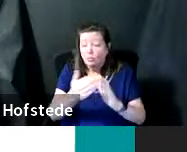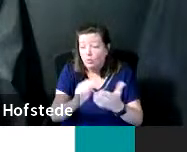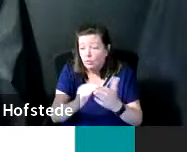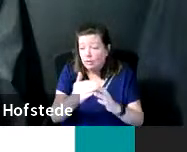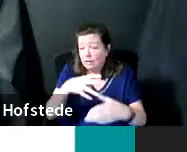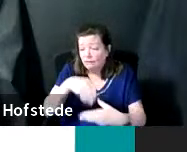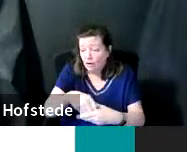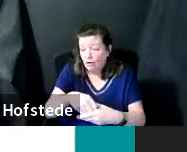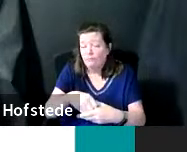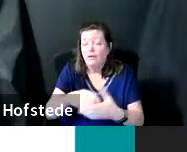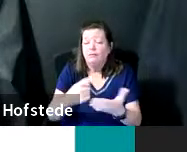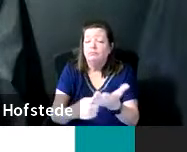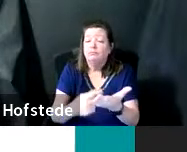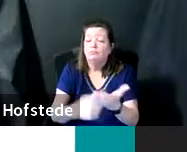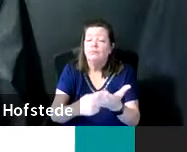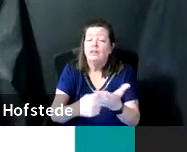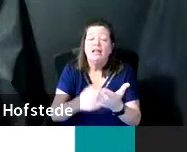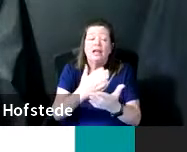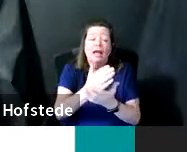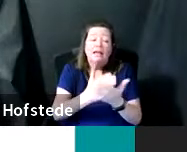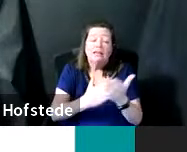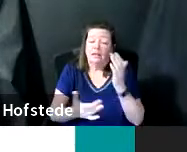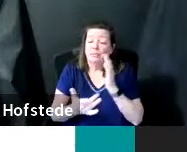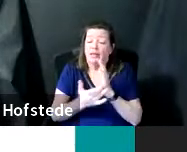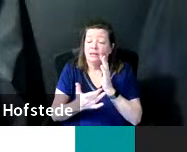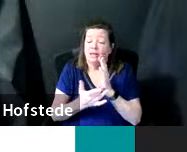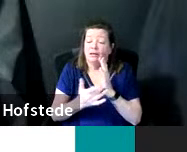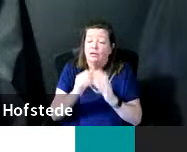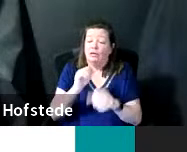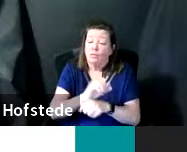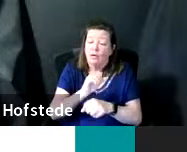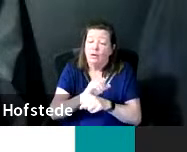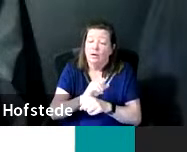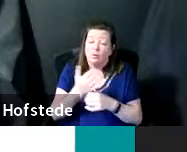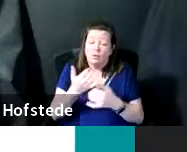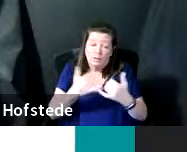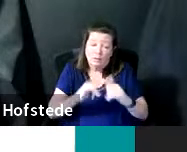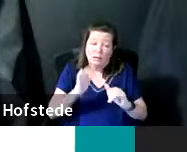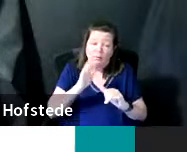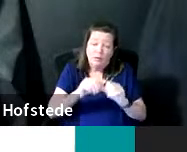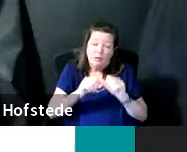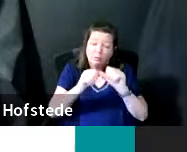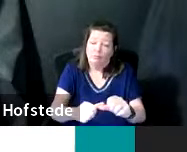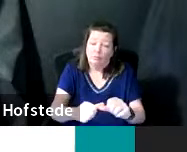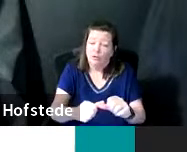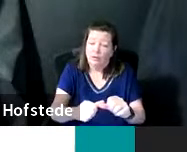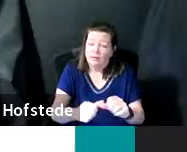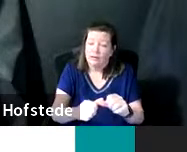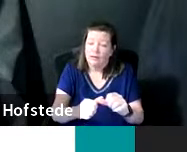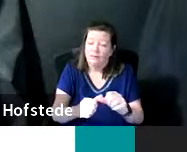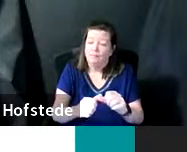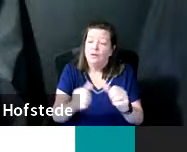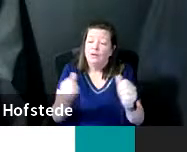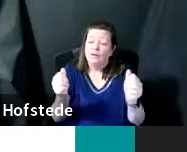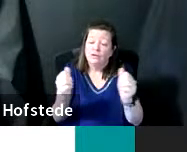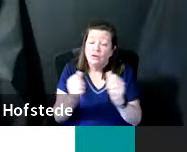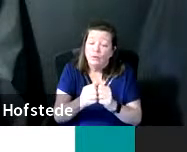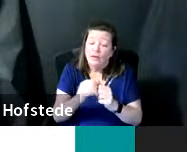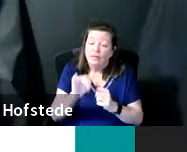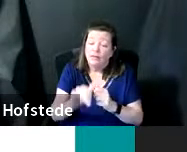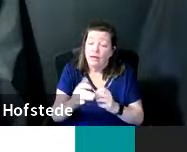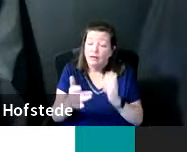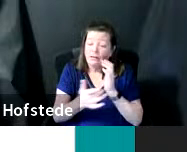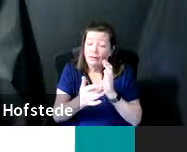the kind of some of the technical work is still going to be progressing. And so, you know, with that technical work